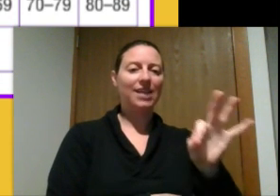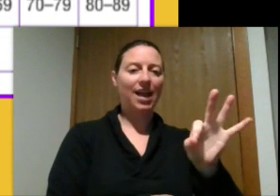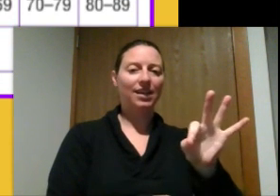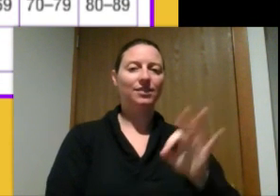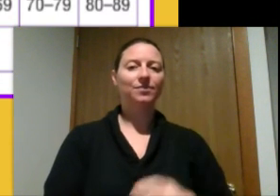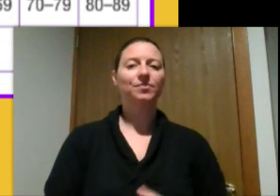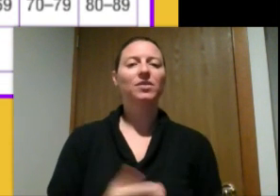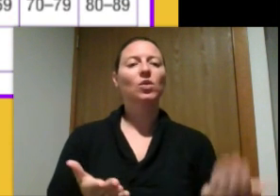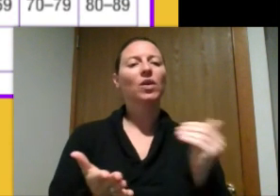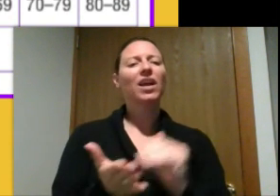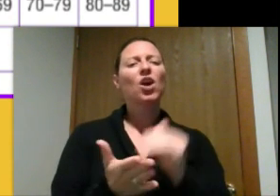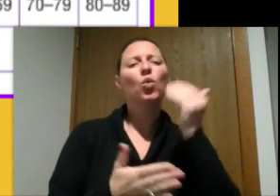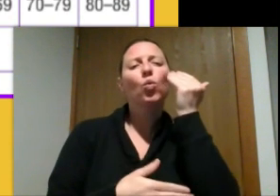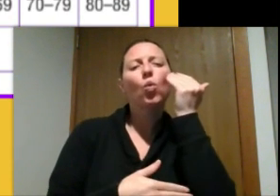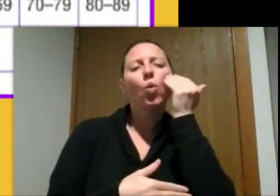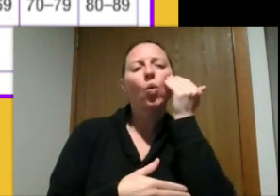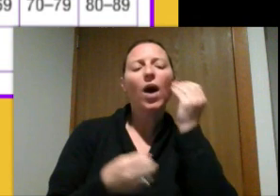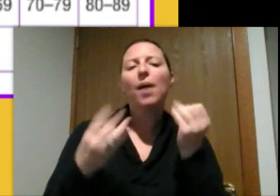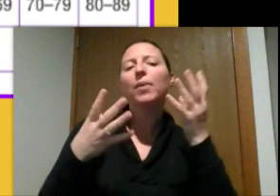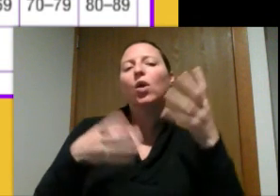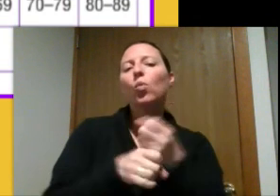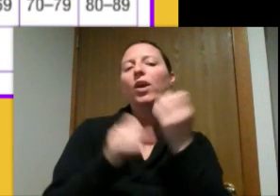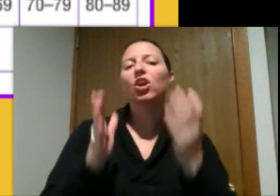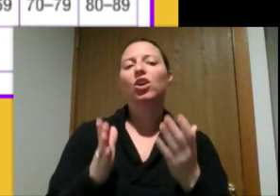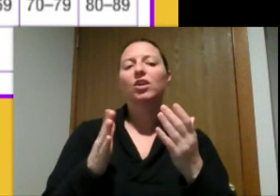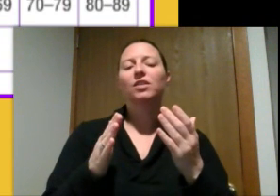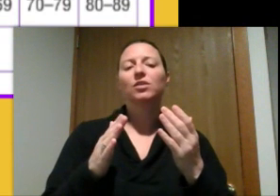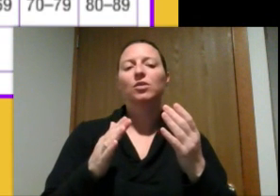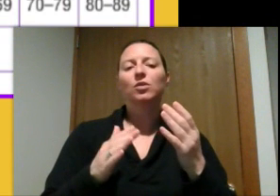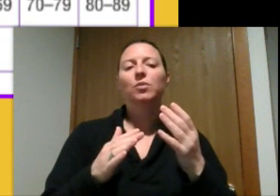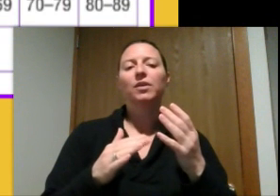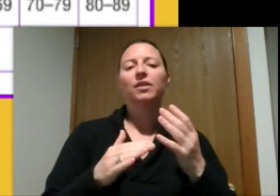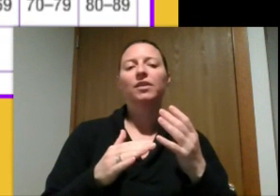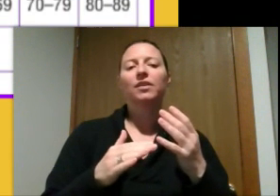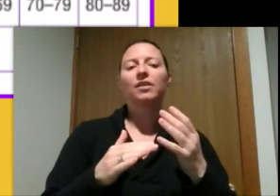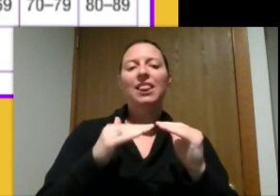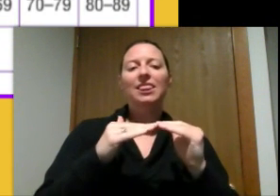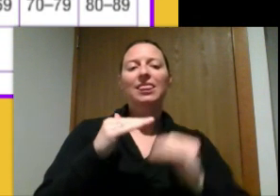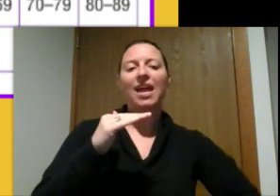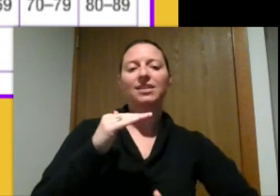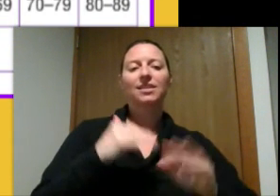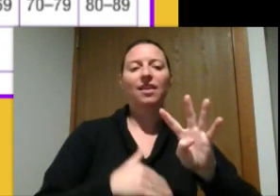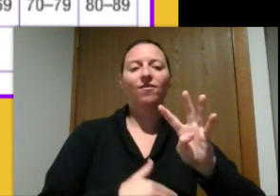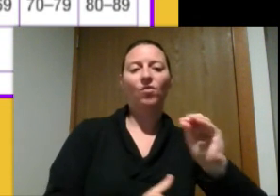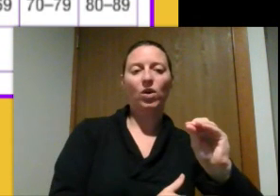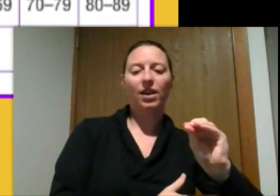to know how many of those winners were under 40 years old.